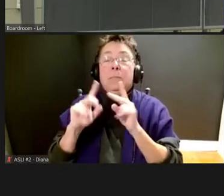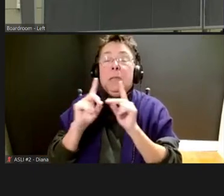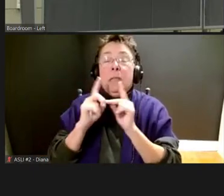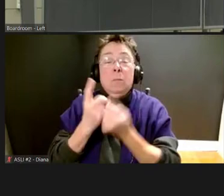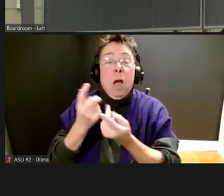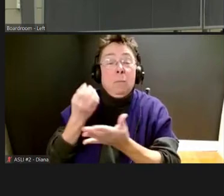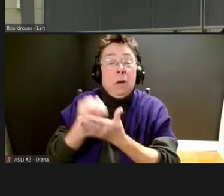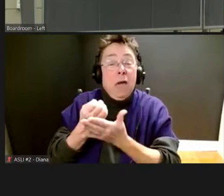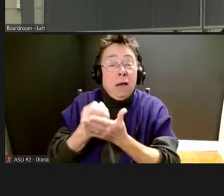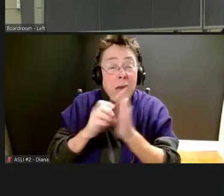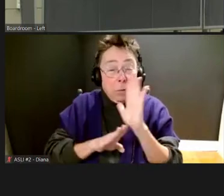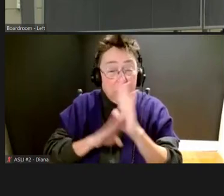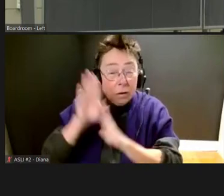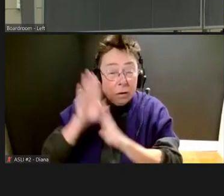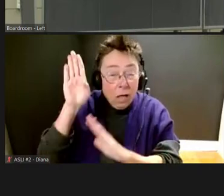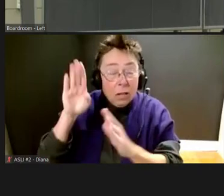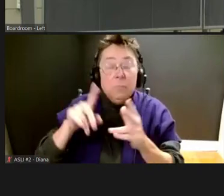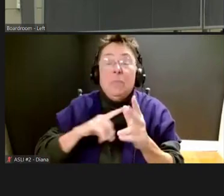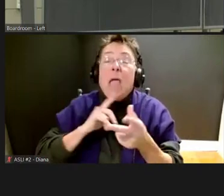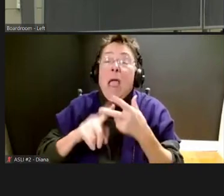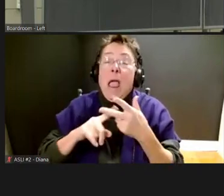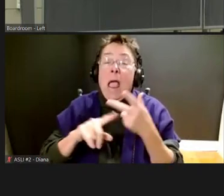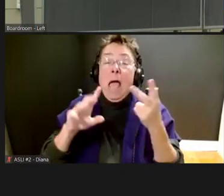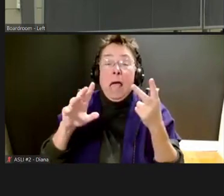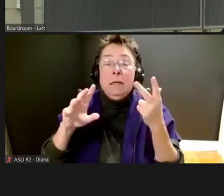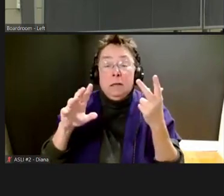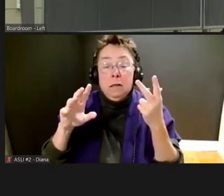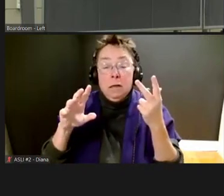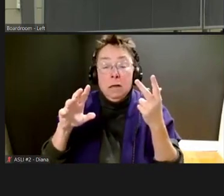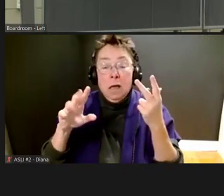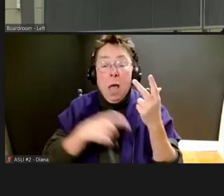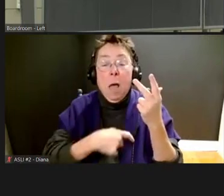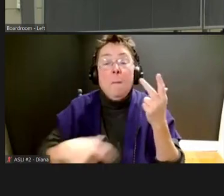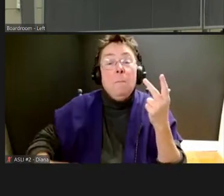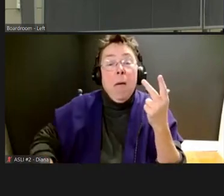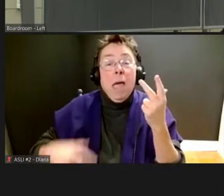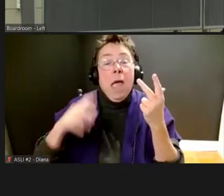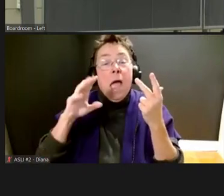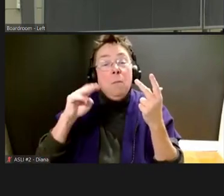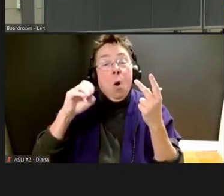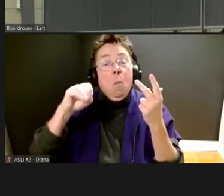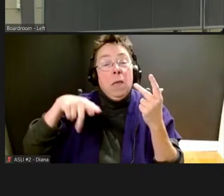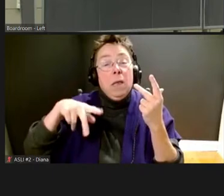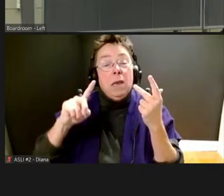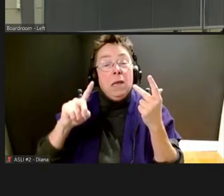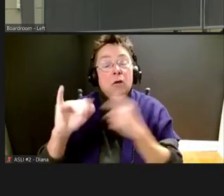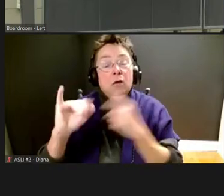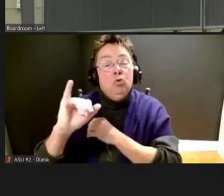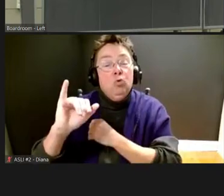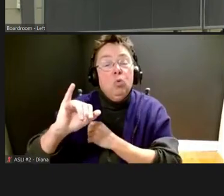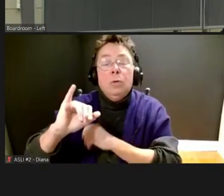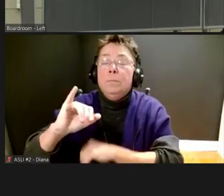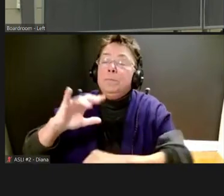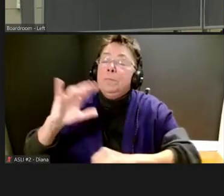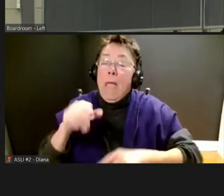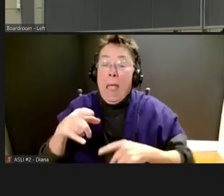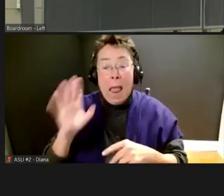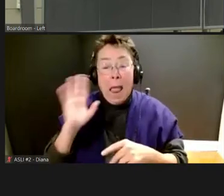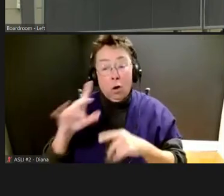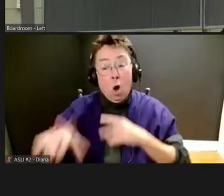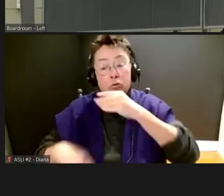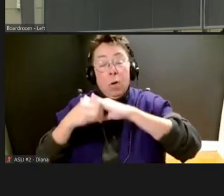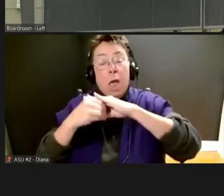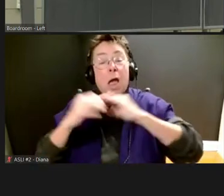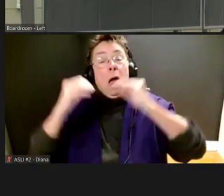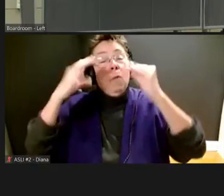Economic Development, and the Mayor's Office for People with Disabilities, and also was an adjunct professor